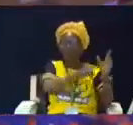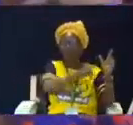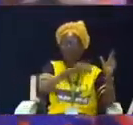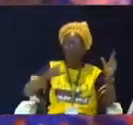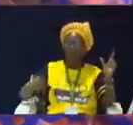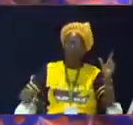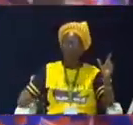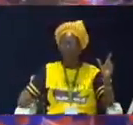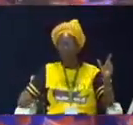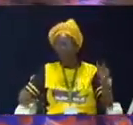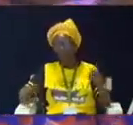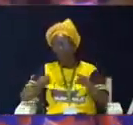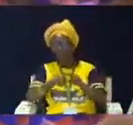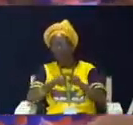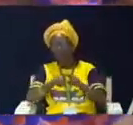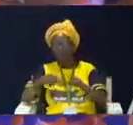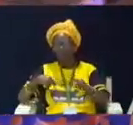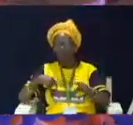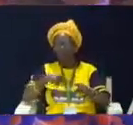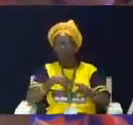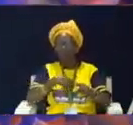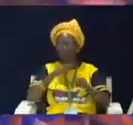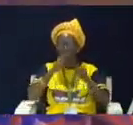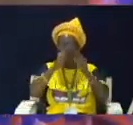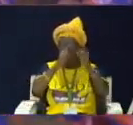Yes, you Lord.